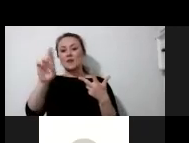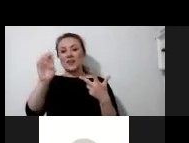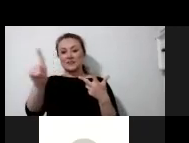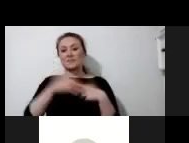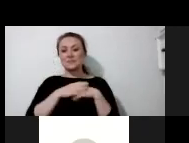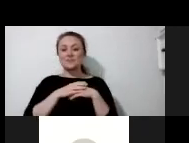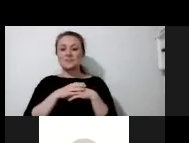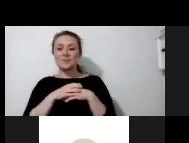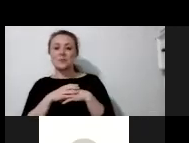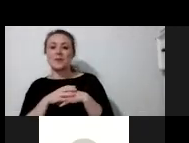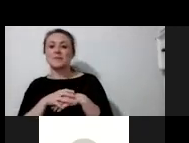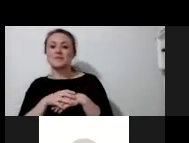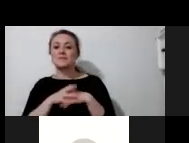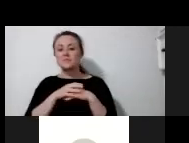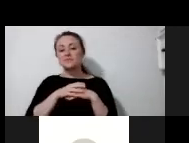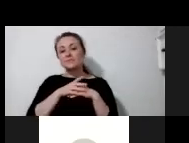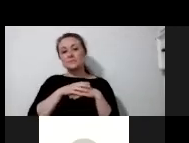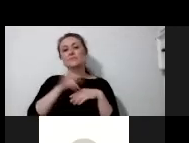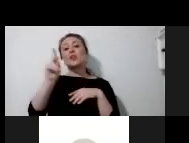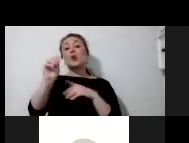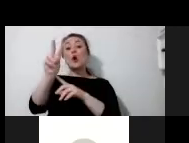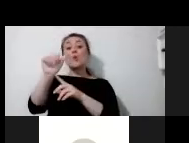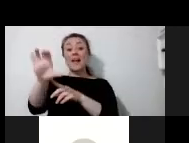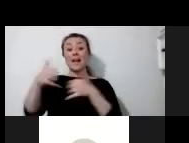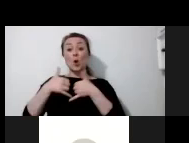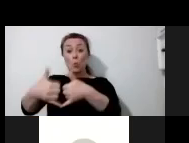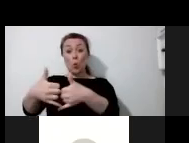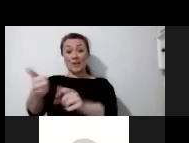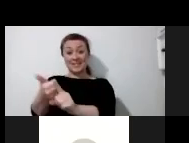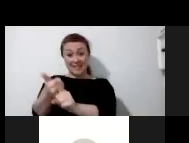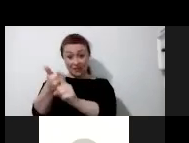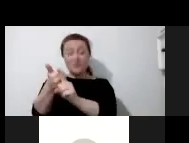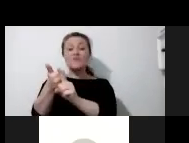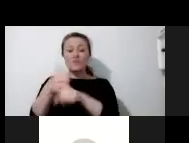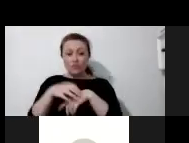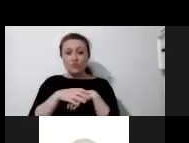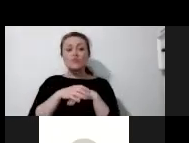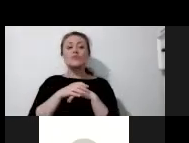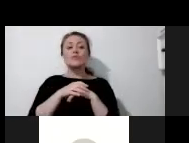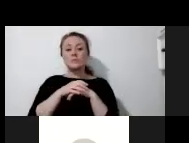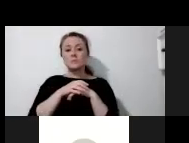So we've had the Kovac Award itself from KATH 3